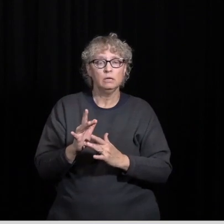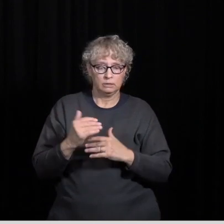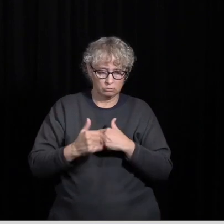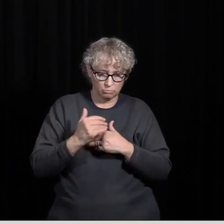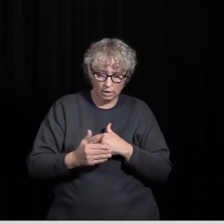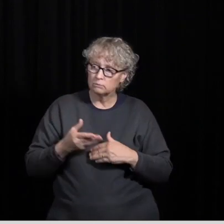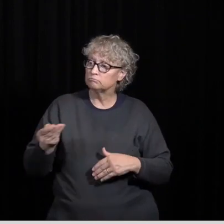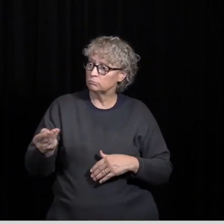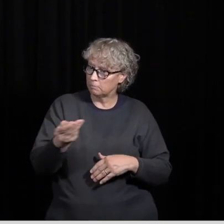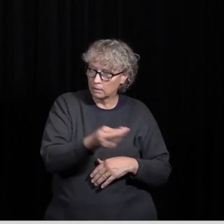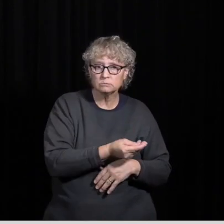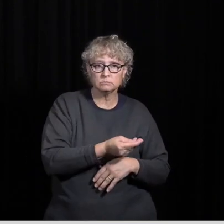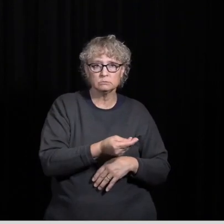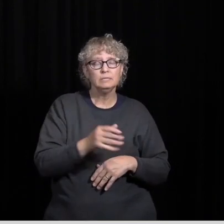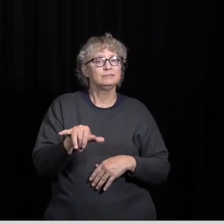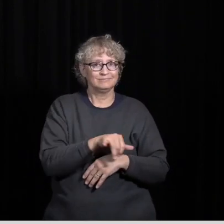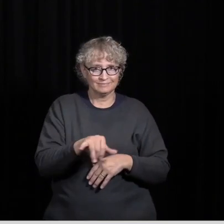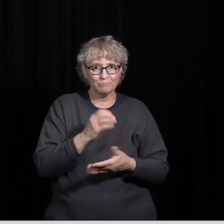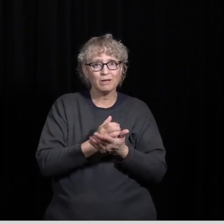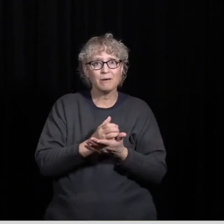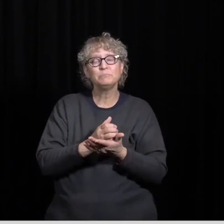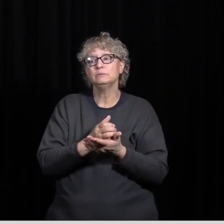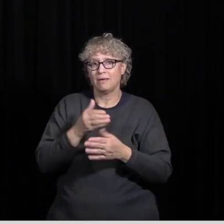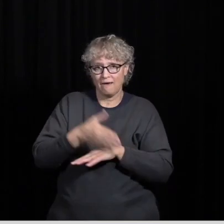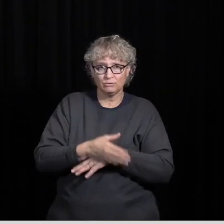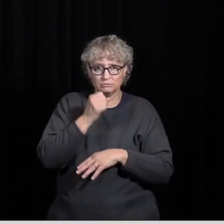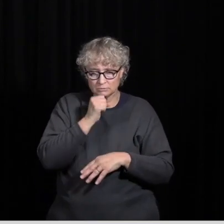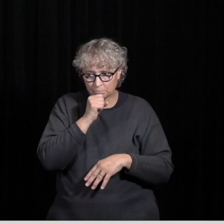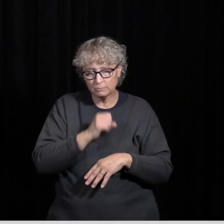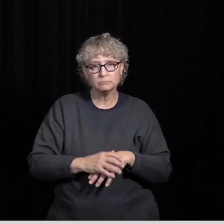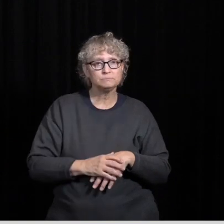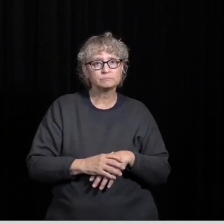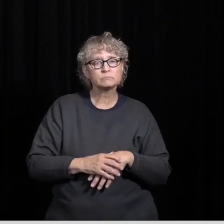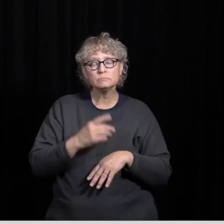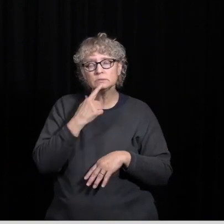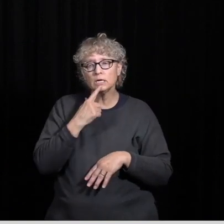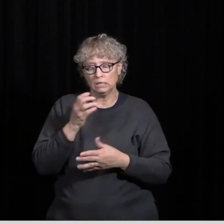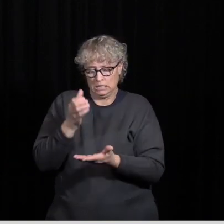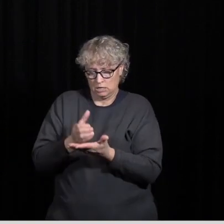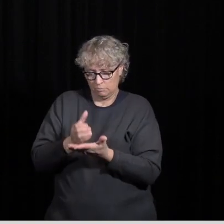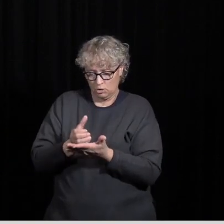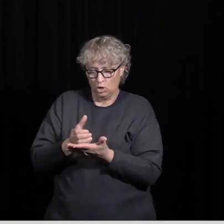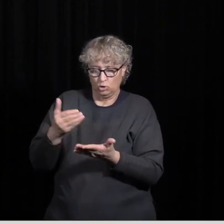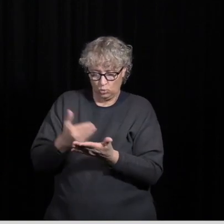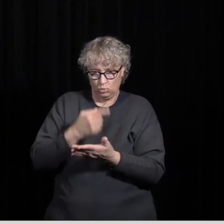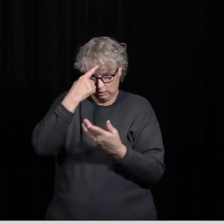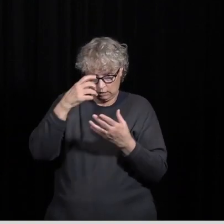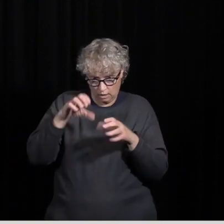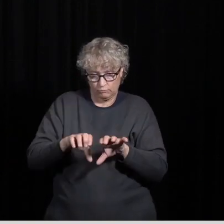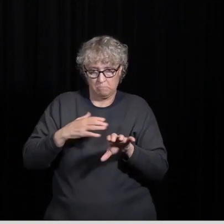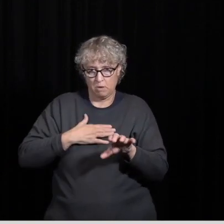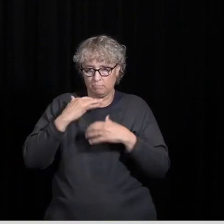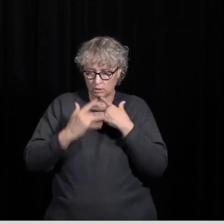the bread in the same way, it reads, he also took the cup after supper, And he said, this cup is the new covenant in my blood.